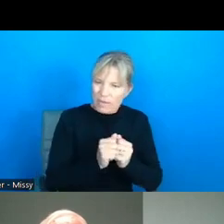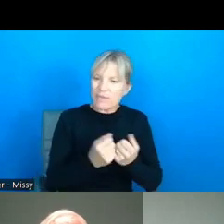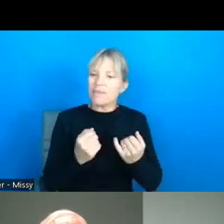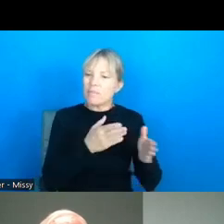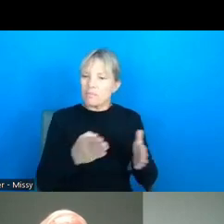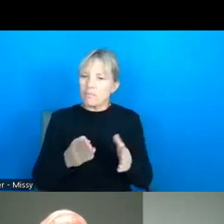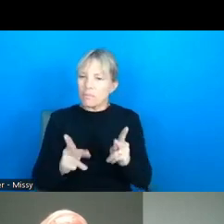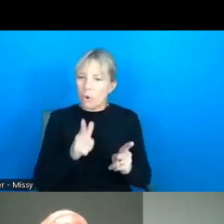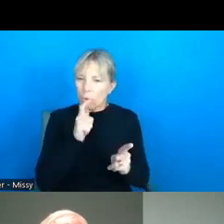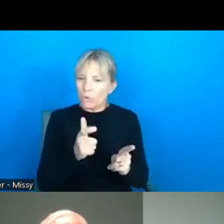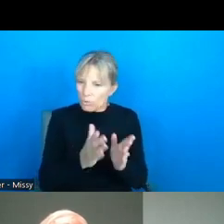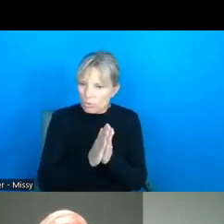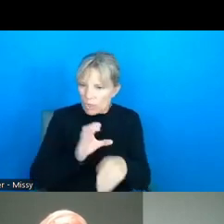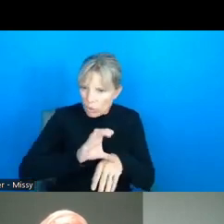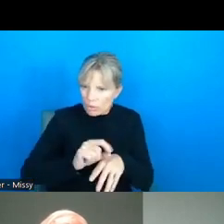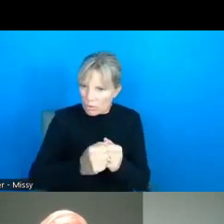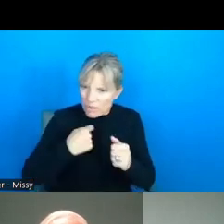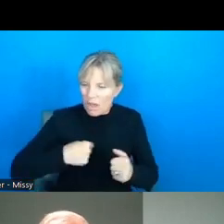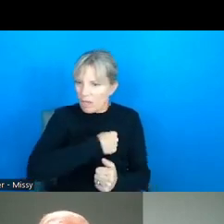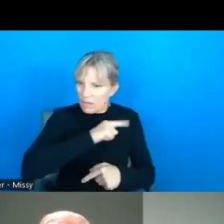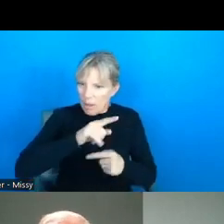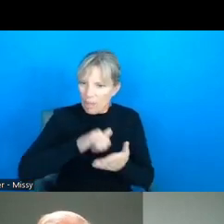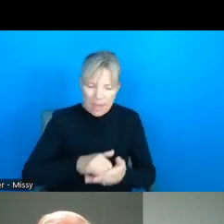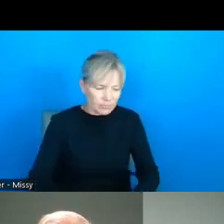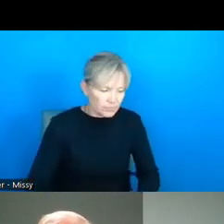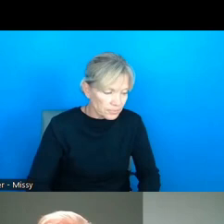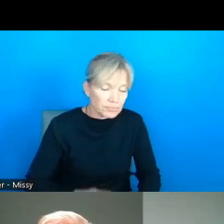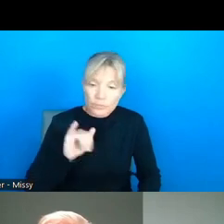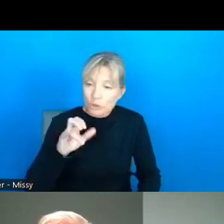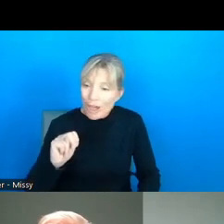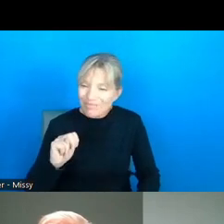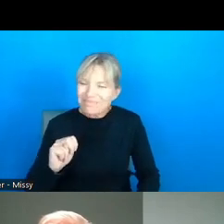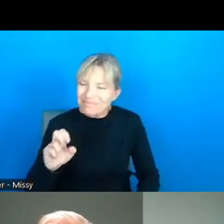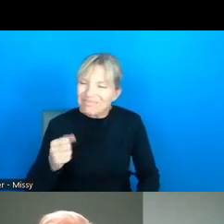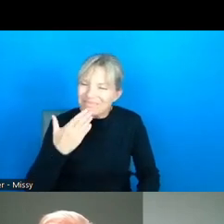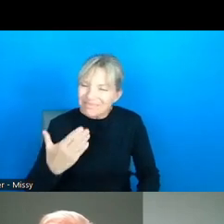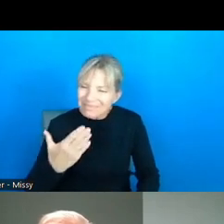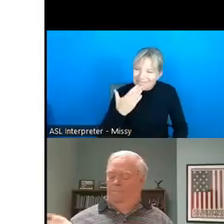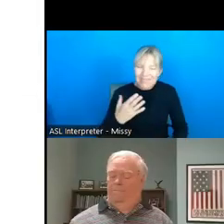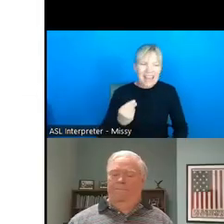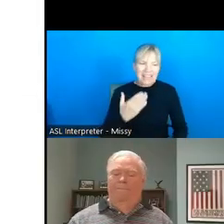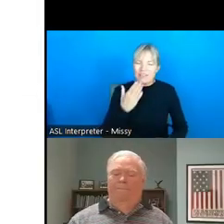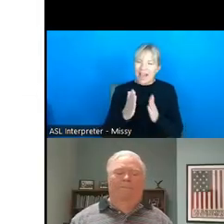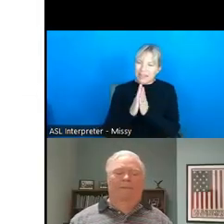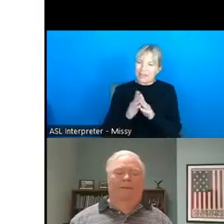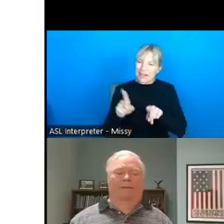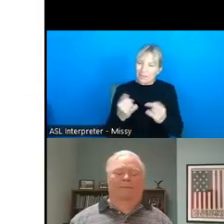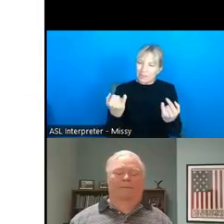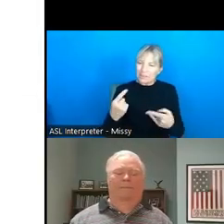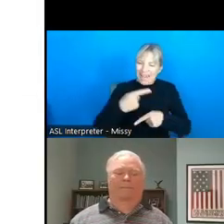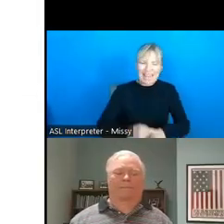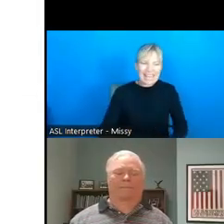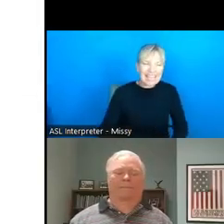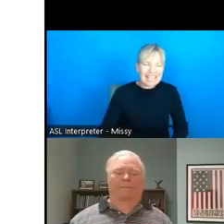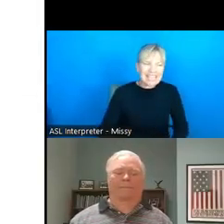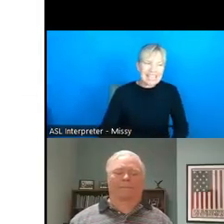individuals who you consulted with. John? Thanks, and thank you for having me today in this